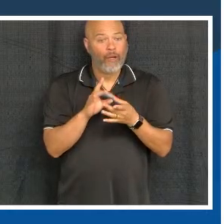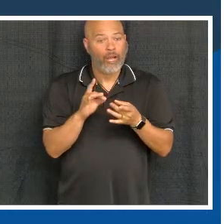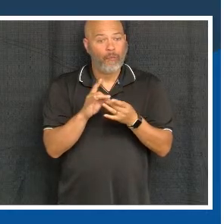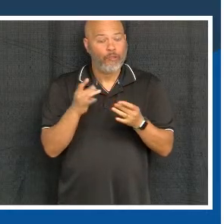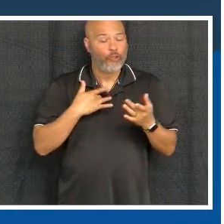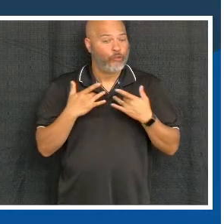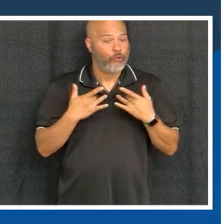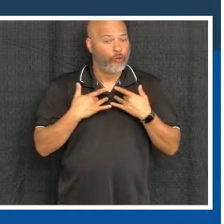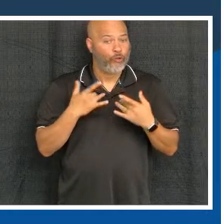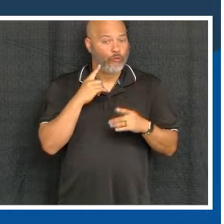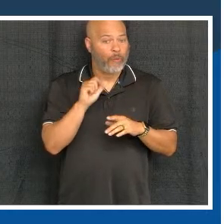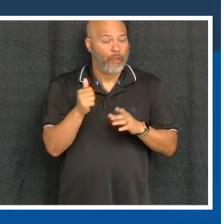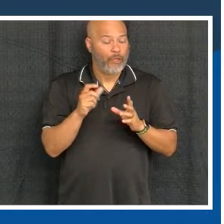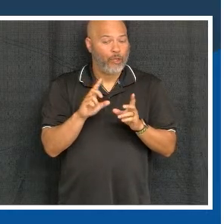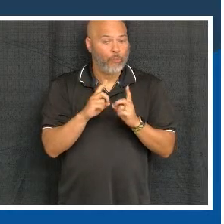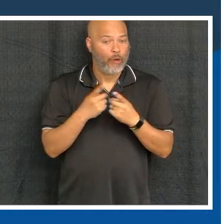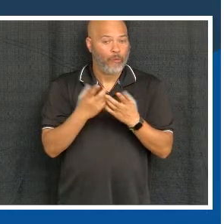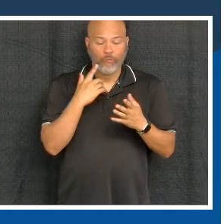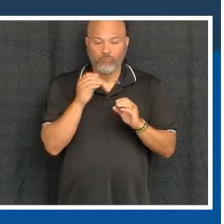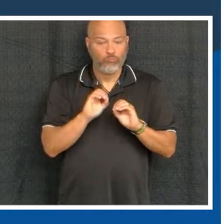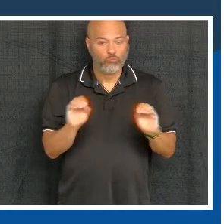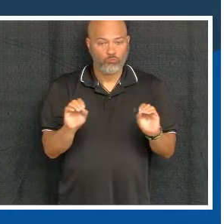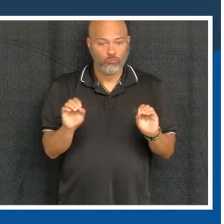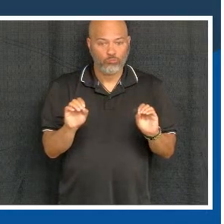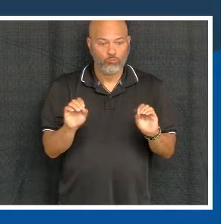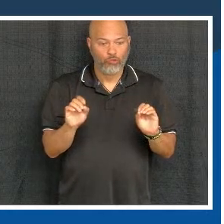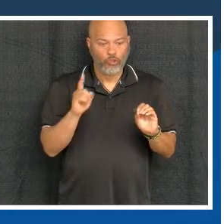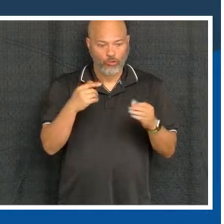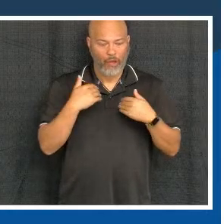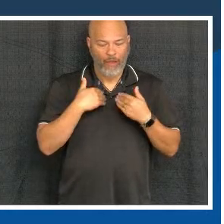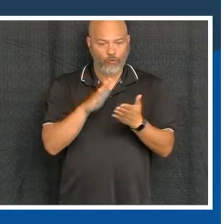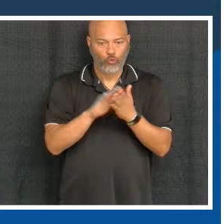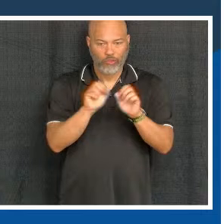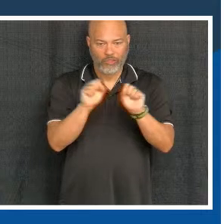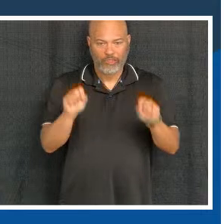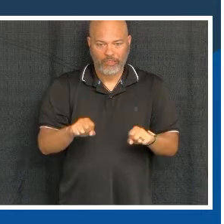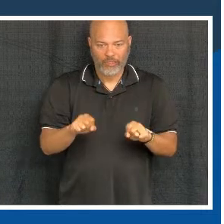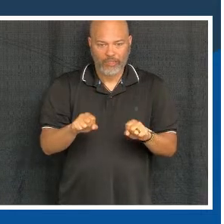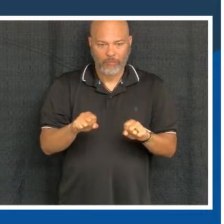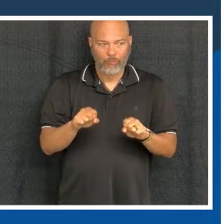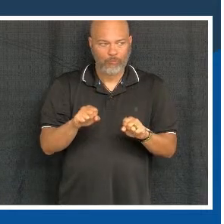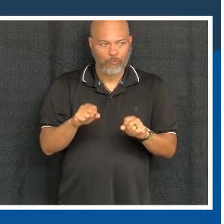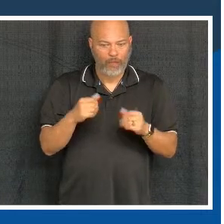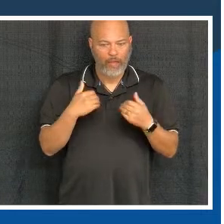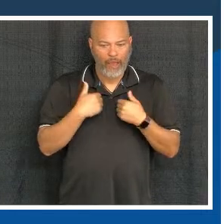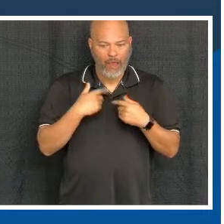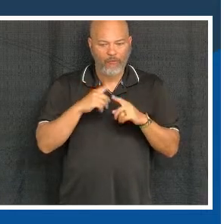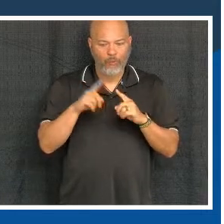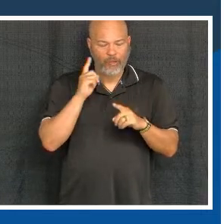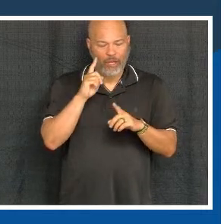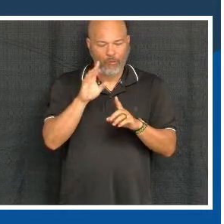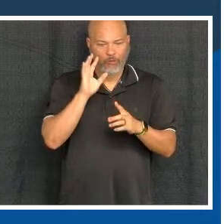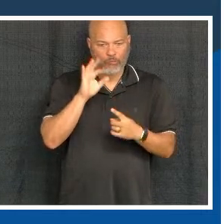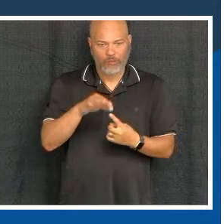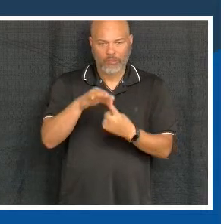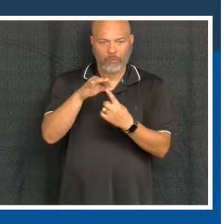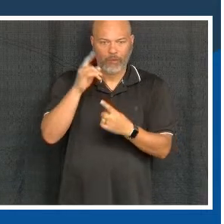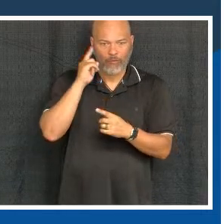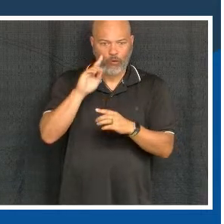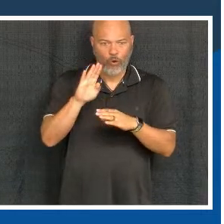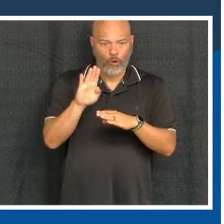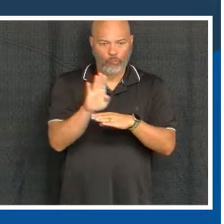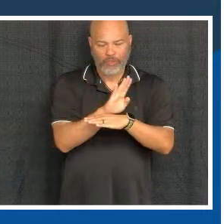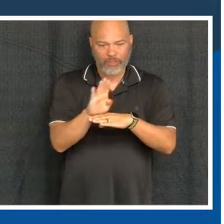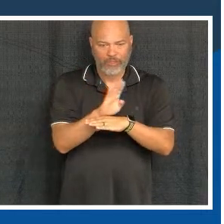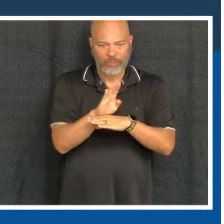or concerns from other departments, there are none. Again, you have the school system capacity comments, but this will be exclusively commercial